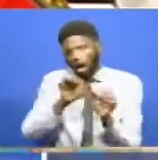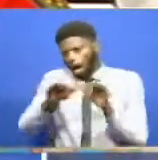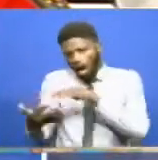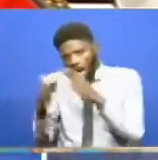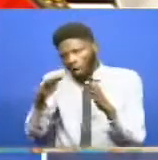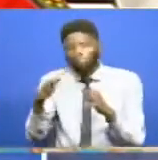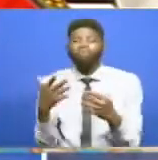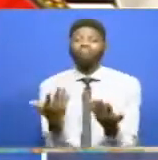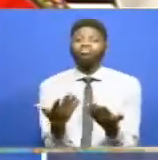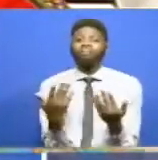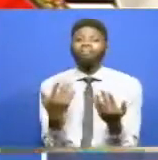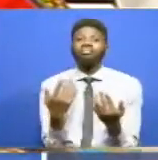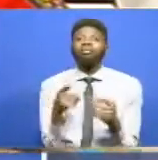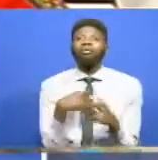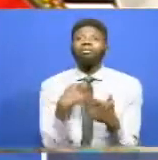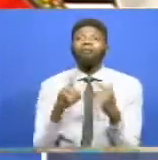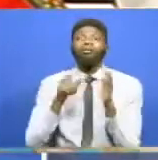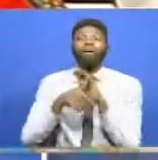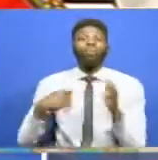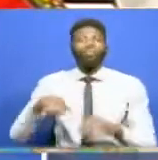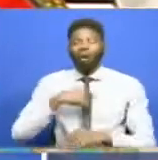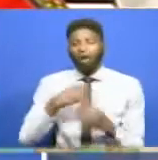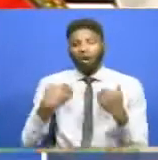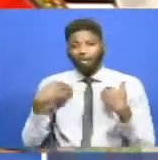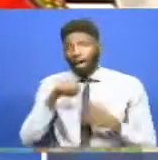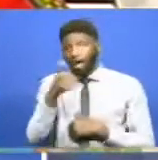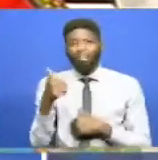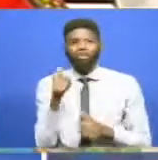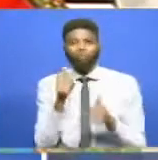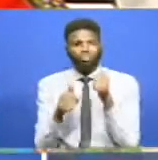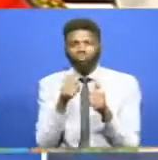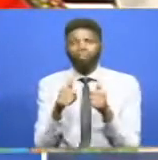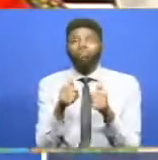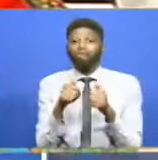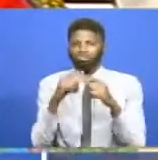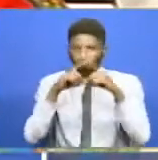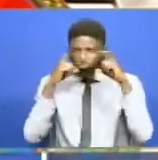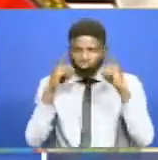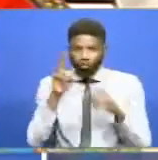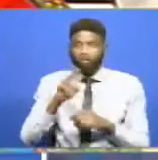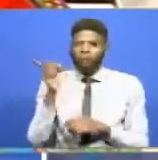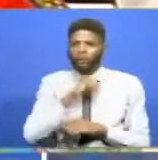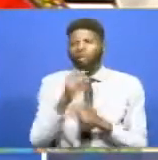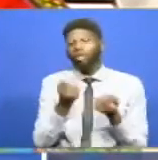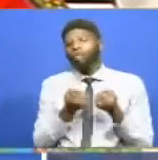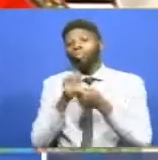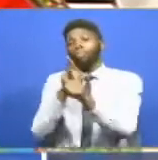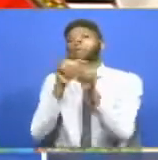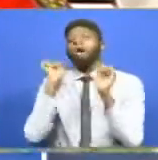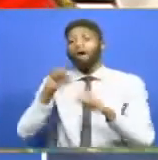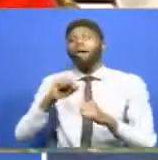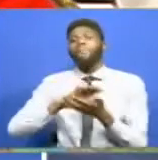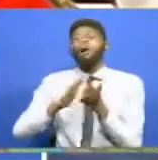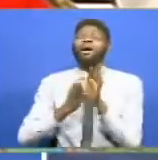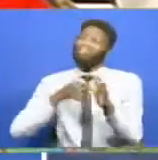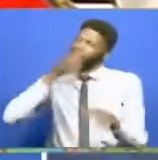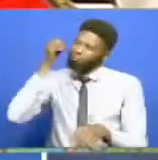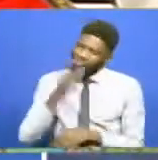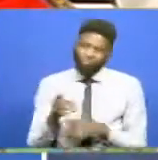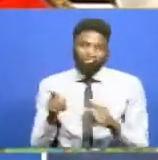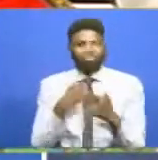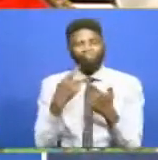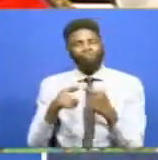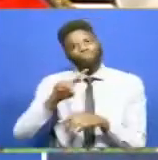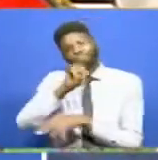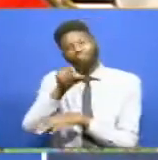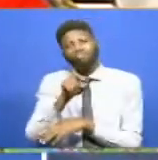it. And then we had the disposable ones that were really, really expensive. Mm. So the question was, how are people now going